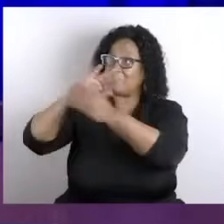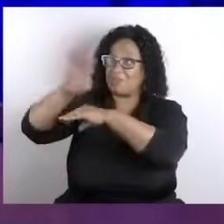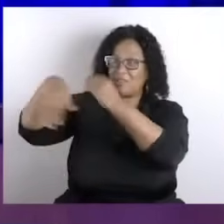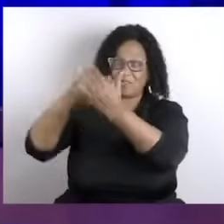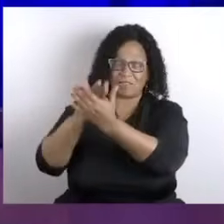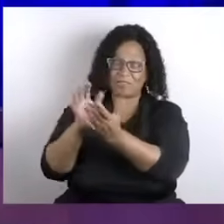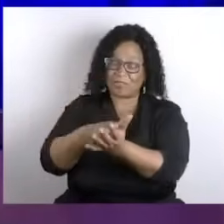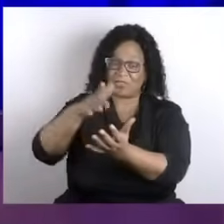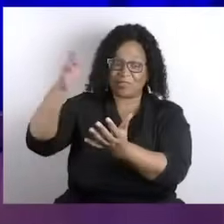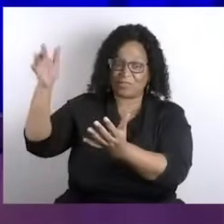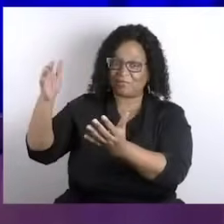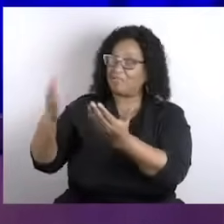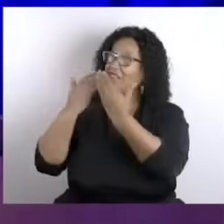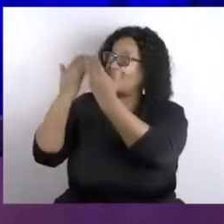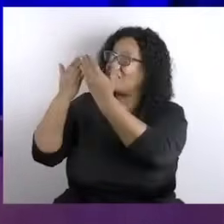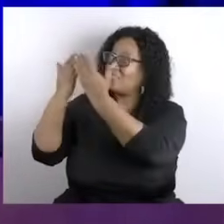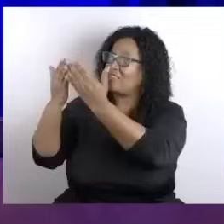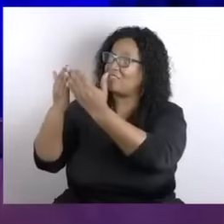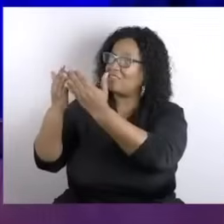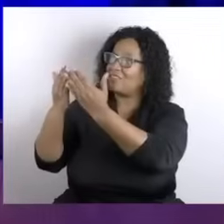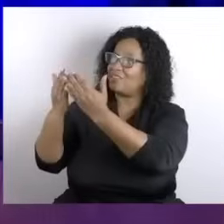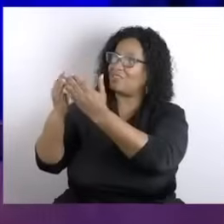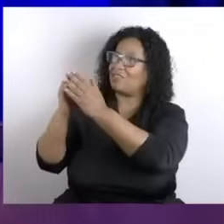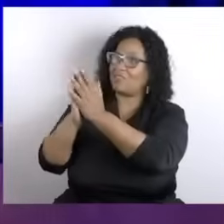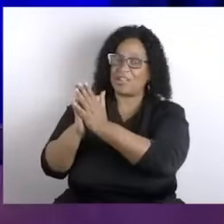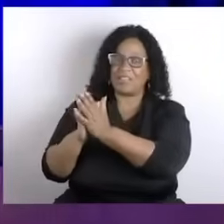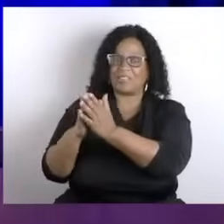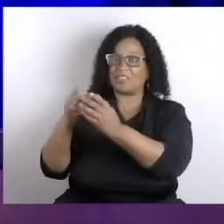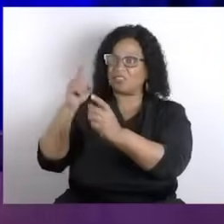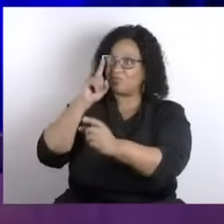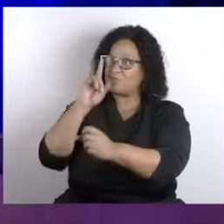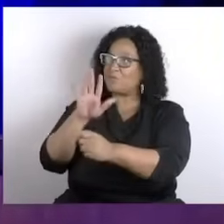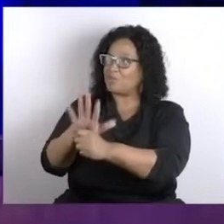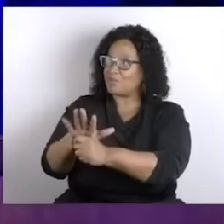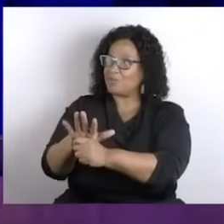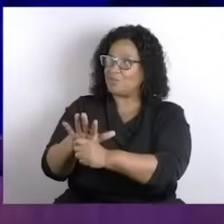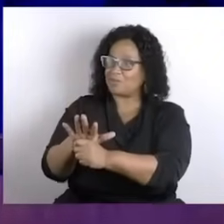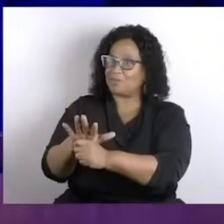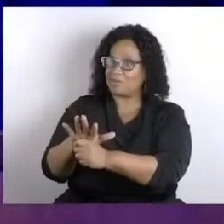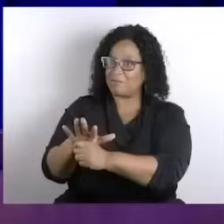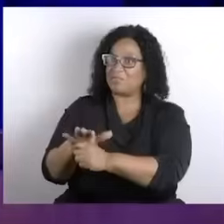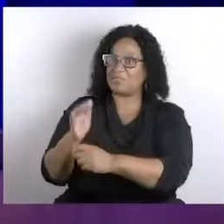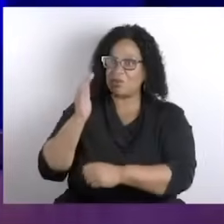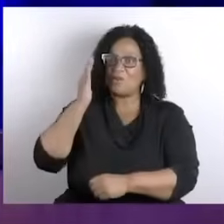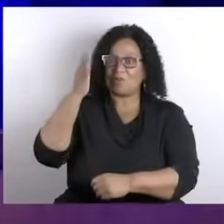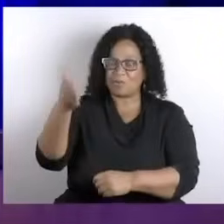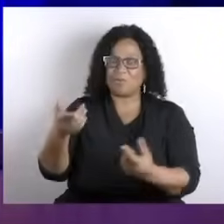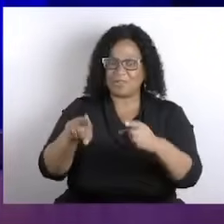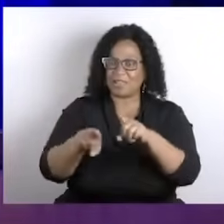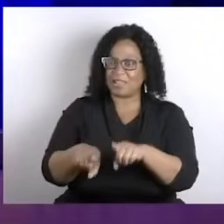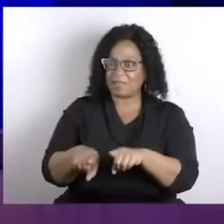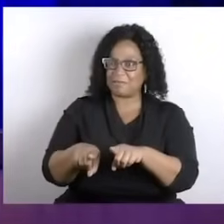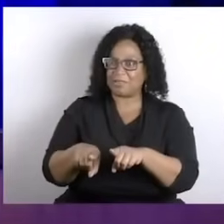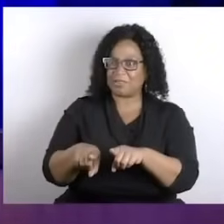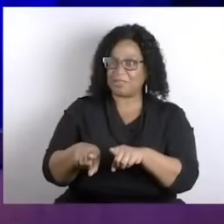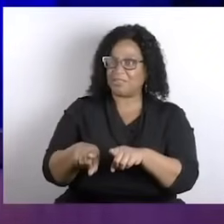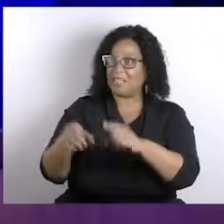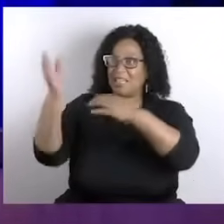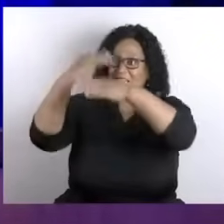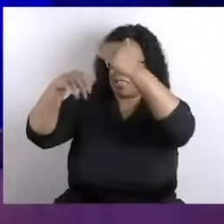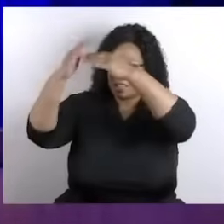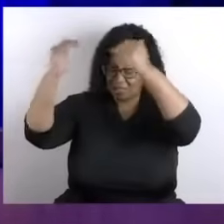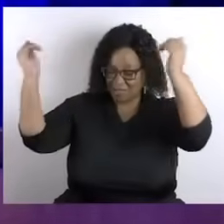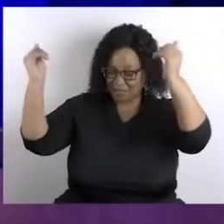the Lord Jesus, I thank you for your word that is settled in heaven. I thank you that your word will not fail. Heaven and earth may pass away, but your word will